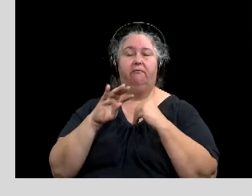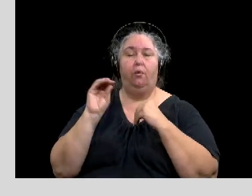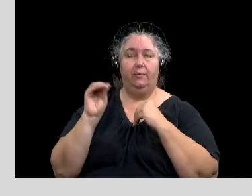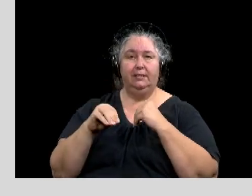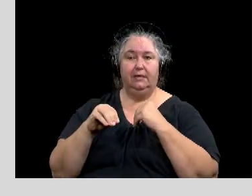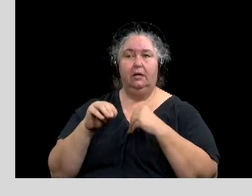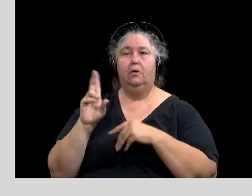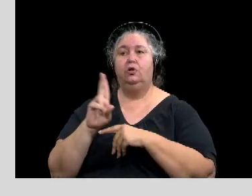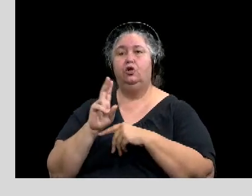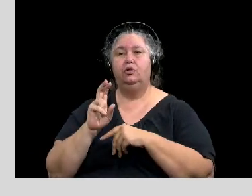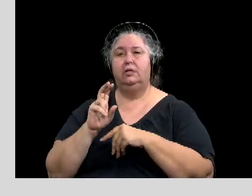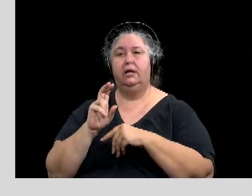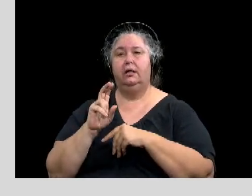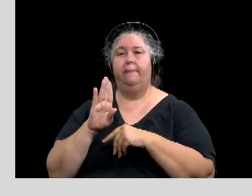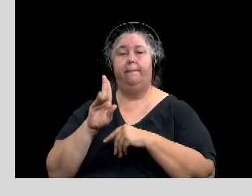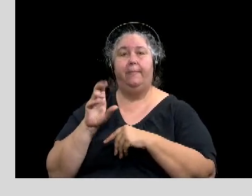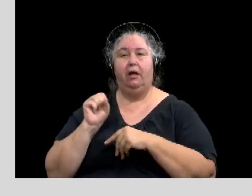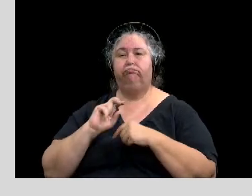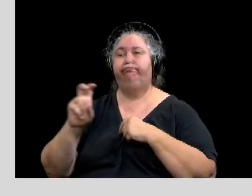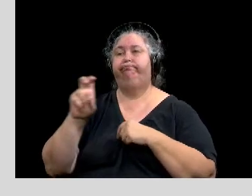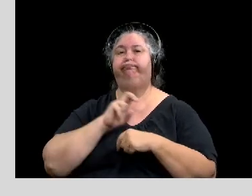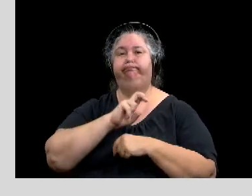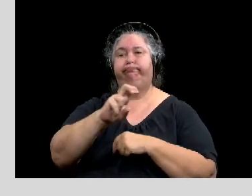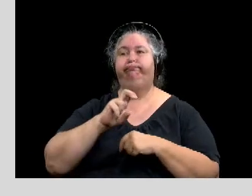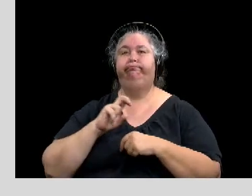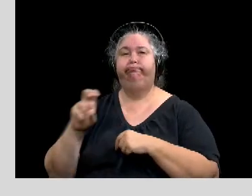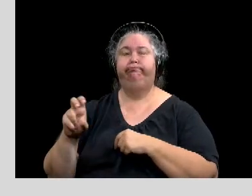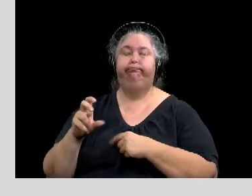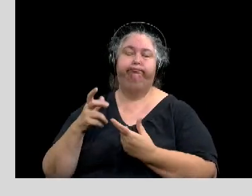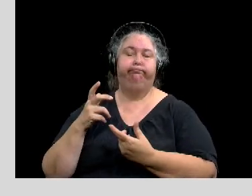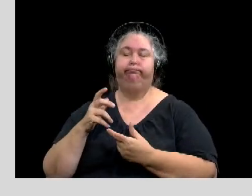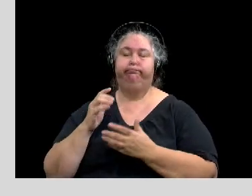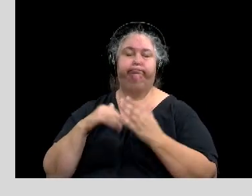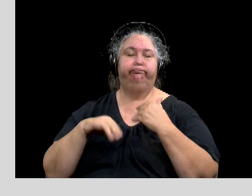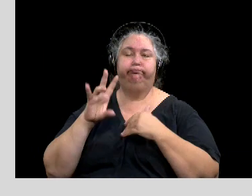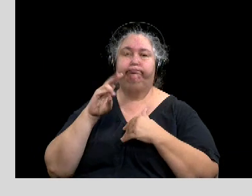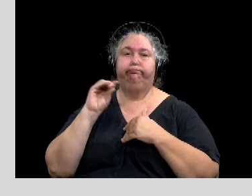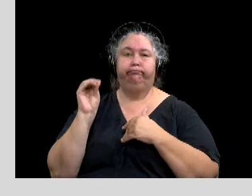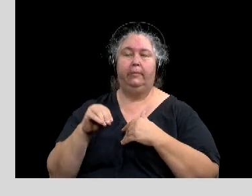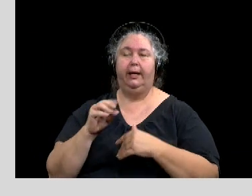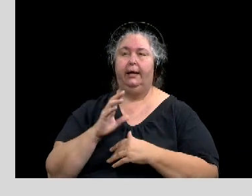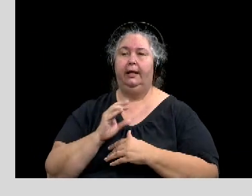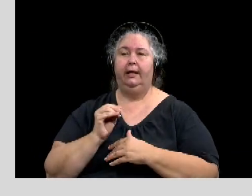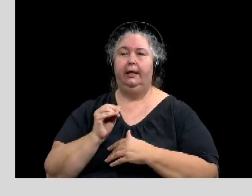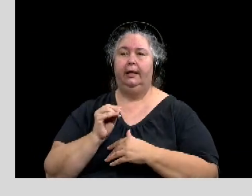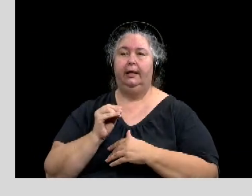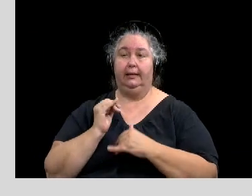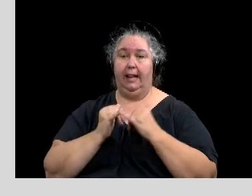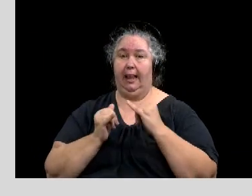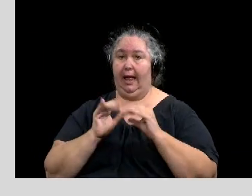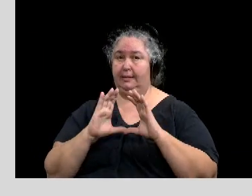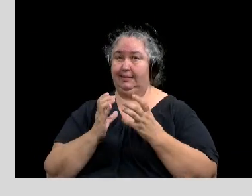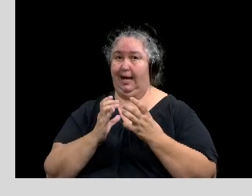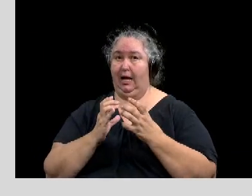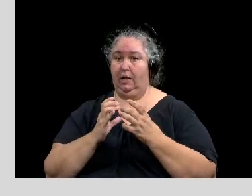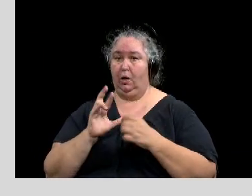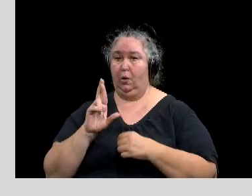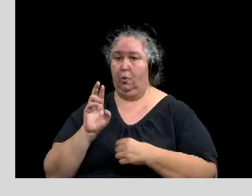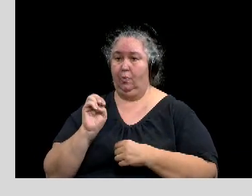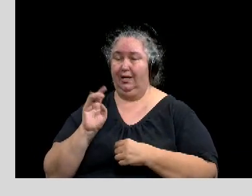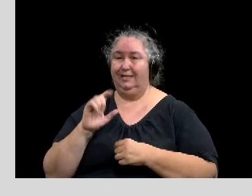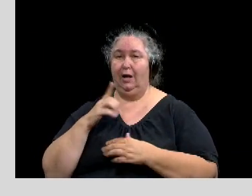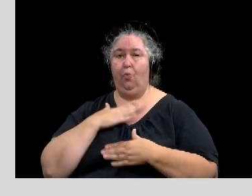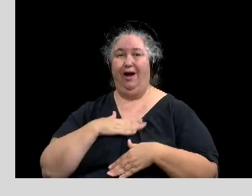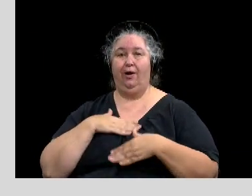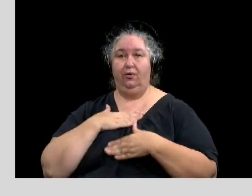public transportation less by about 7%. And this last category of retail and